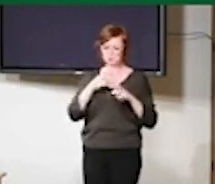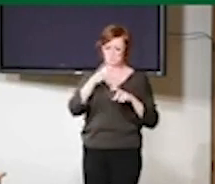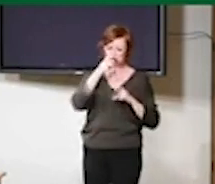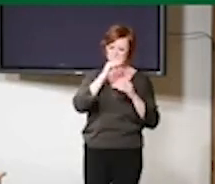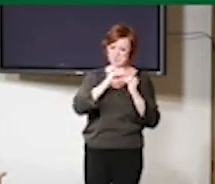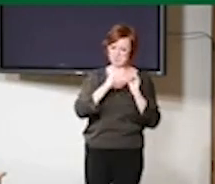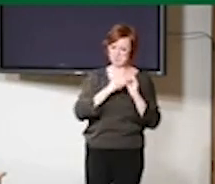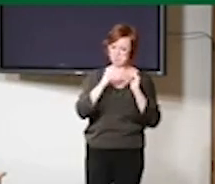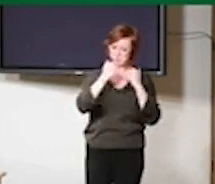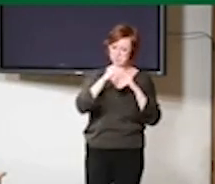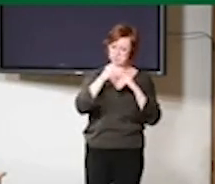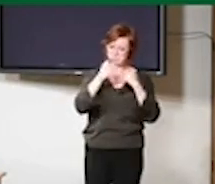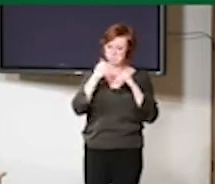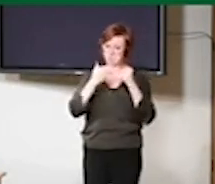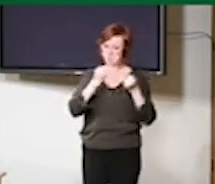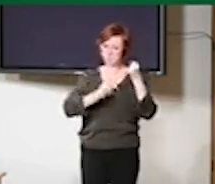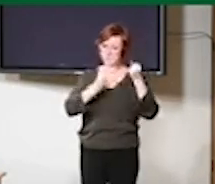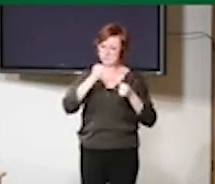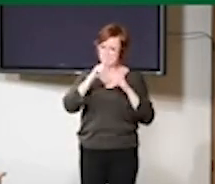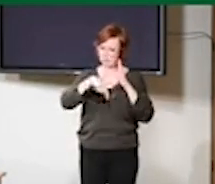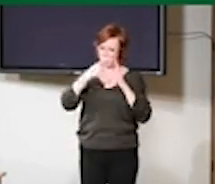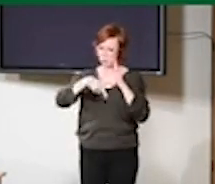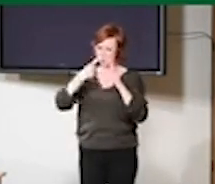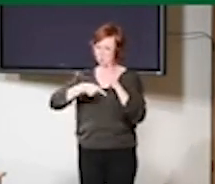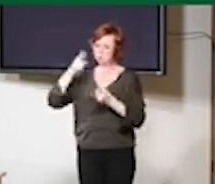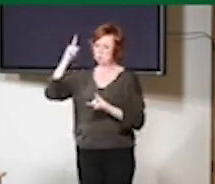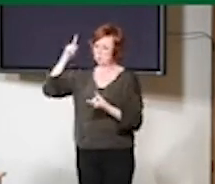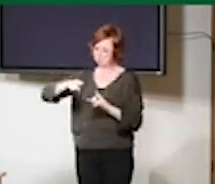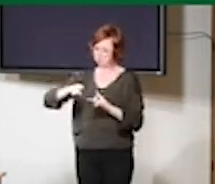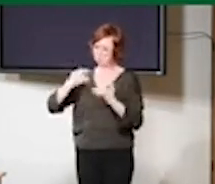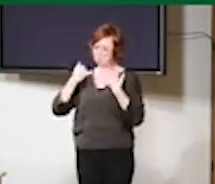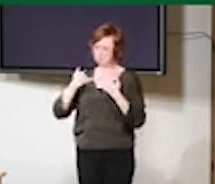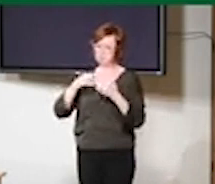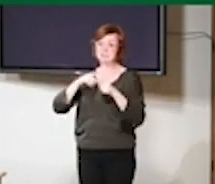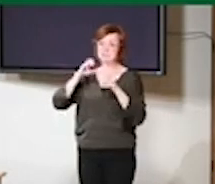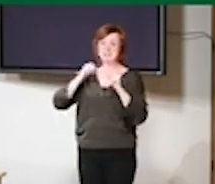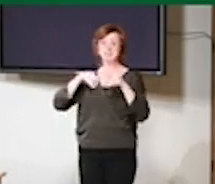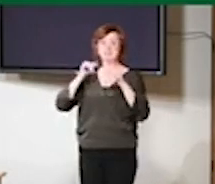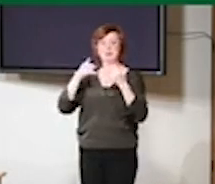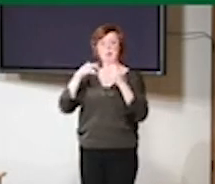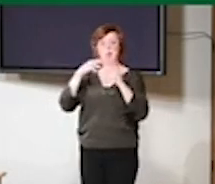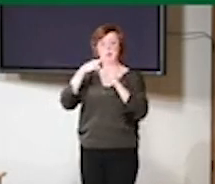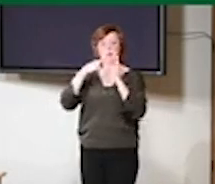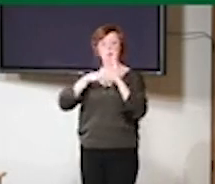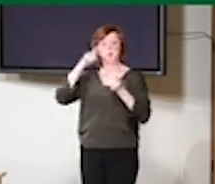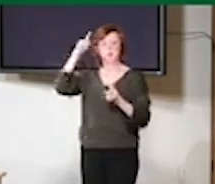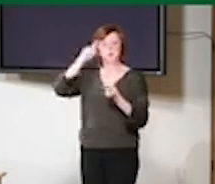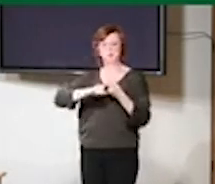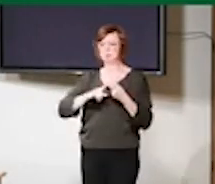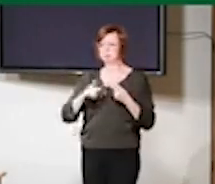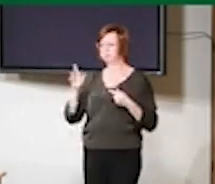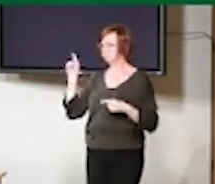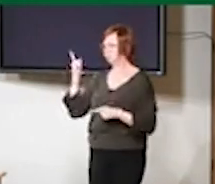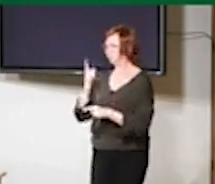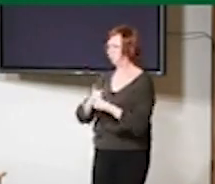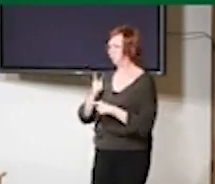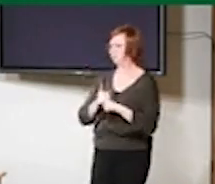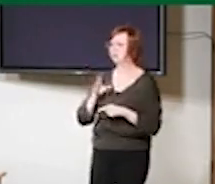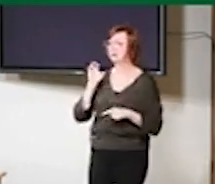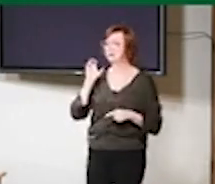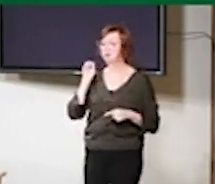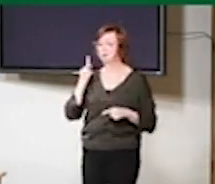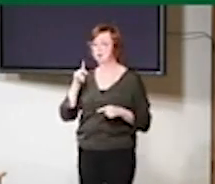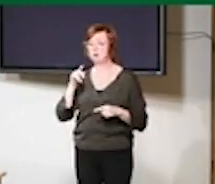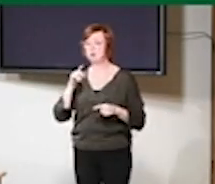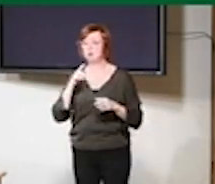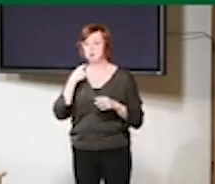hours of service regulations? Right. So, yeah, there's been some changes made, announced this morning with respect to the hours of service so that we can ensure that